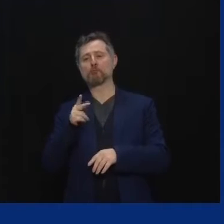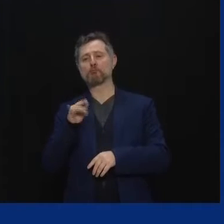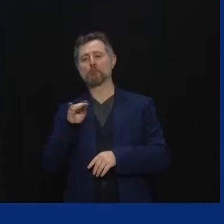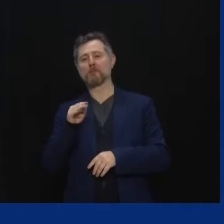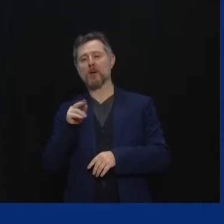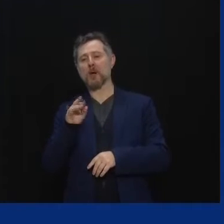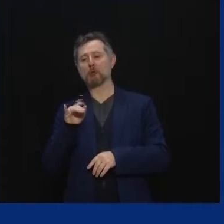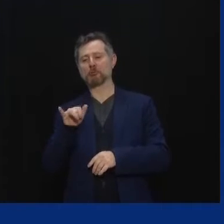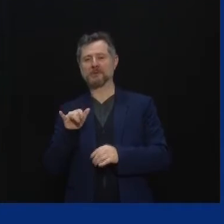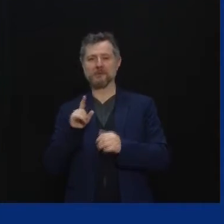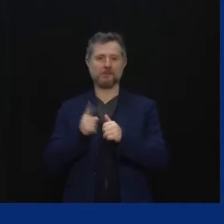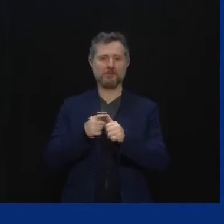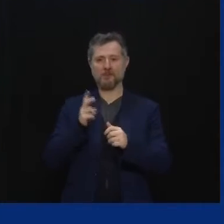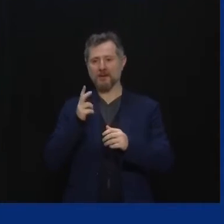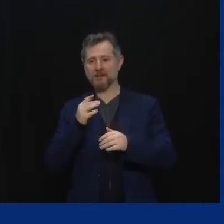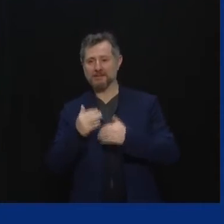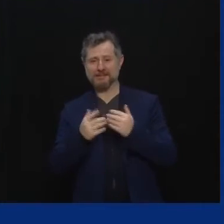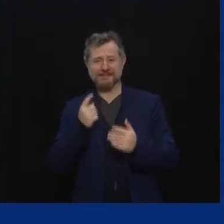African scientists